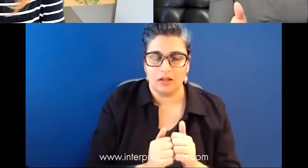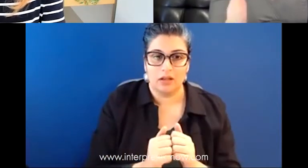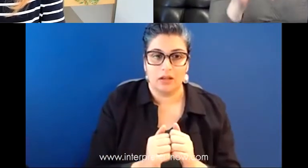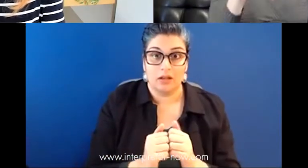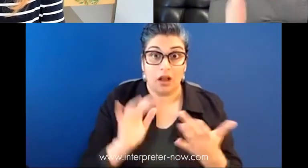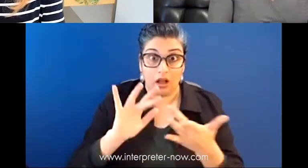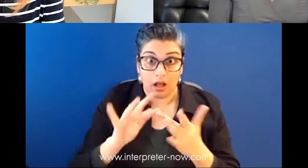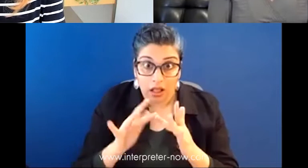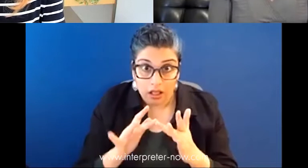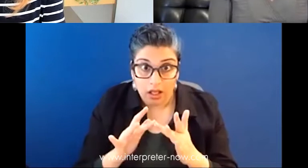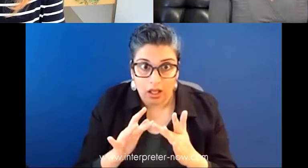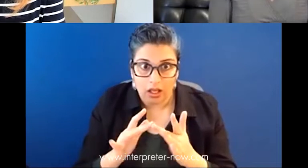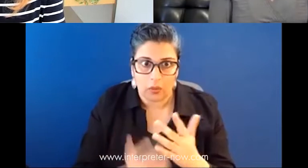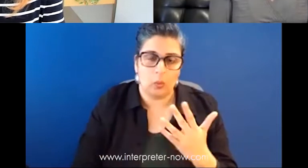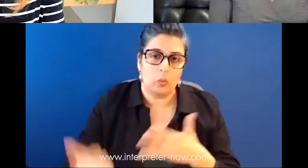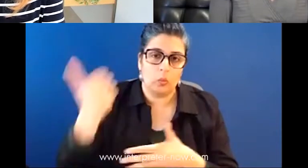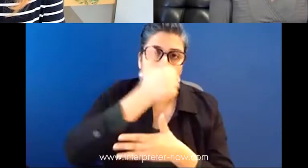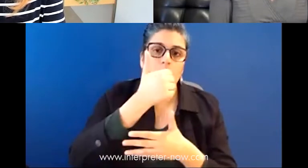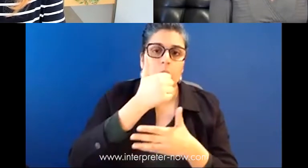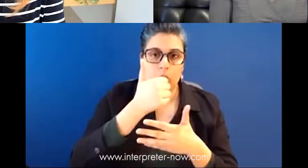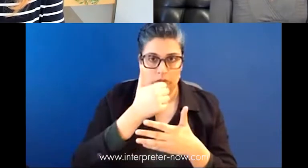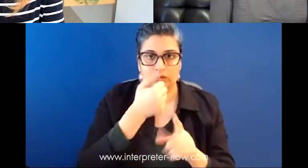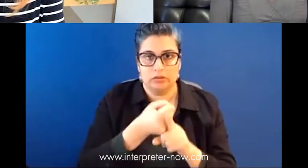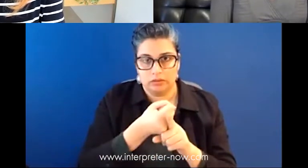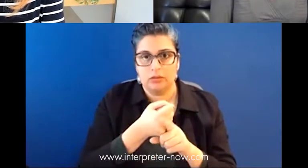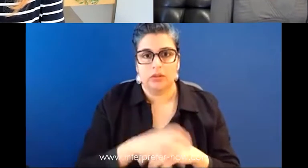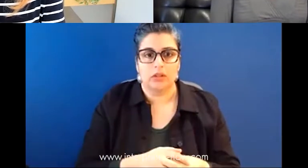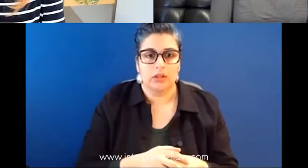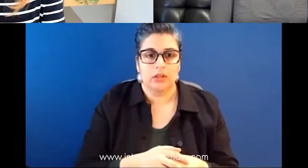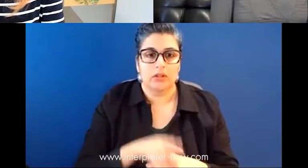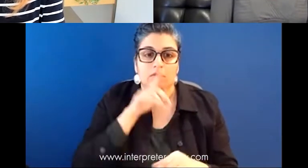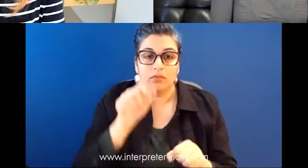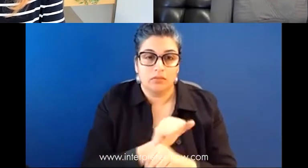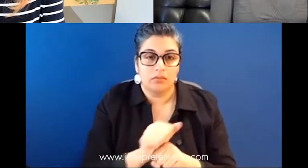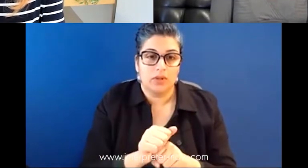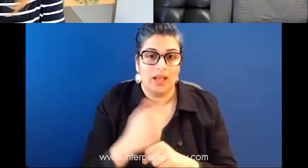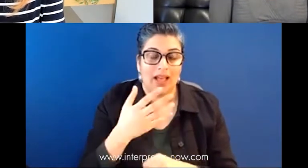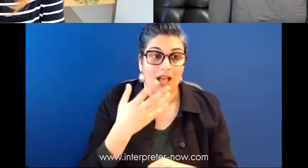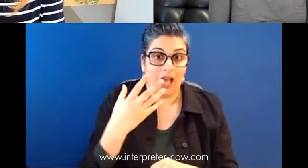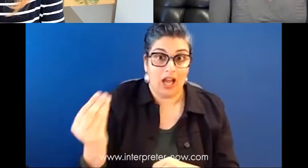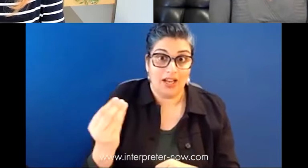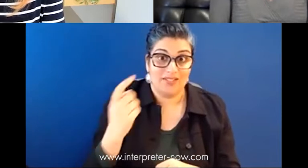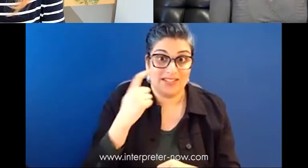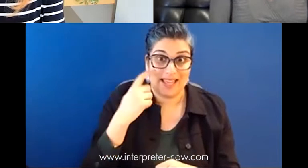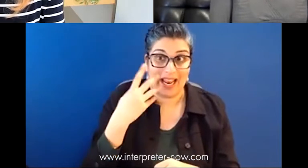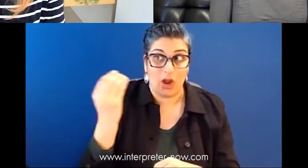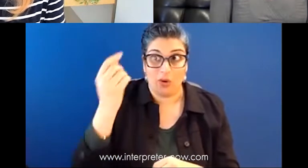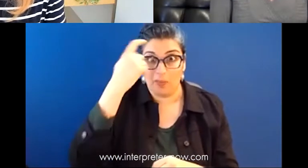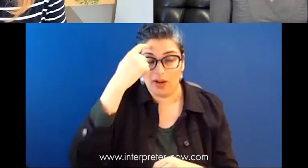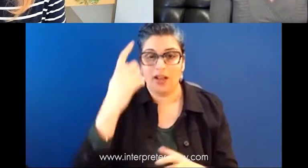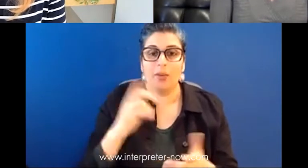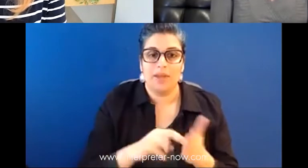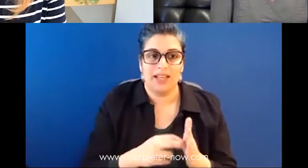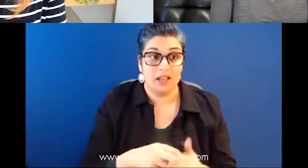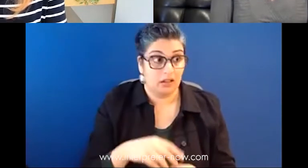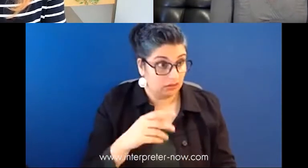online, it's a dominant effect. There's a genuine degree of out of sight, out of mind, and certainly, out of smell,